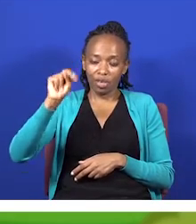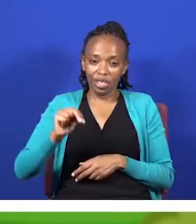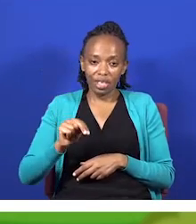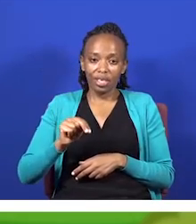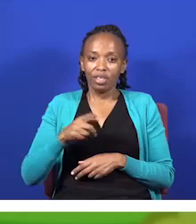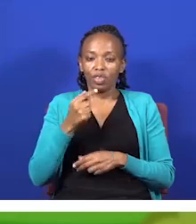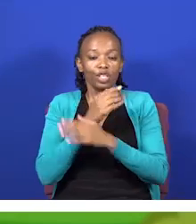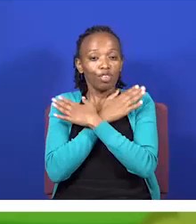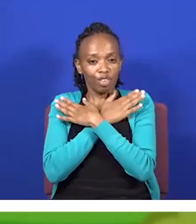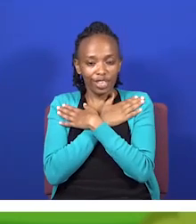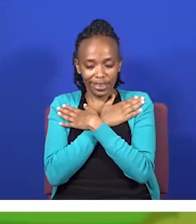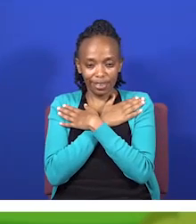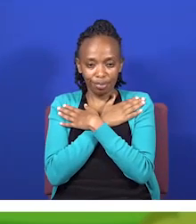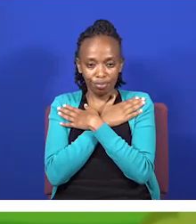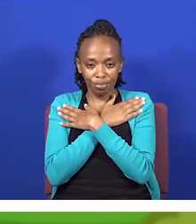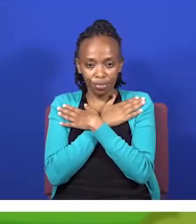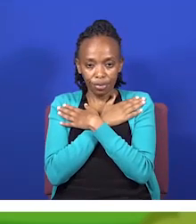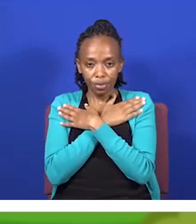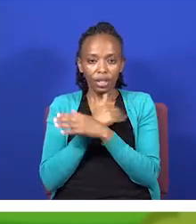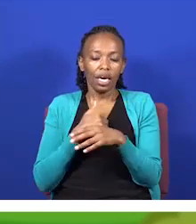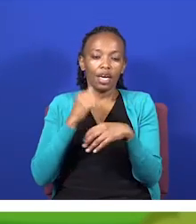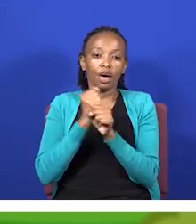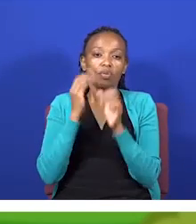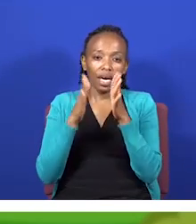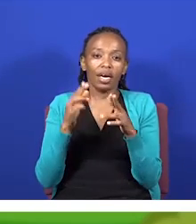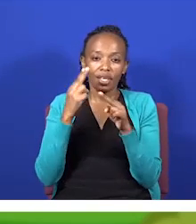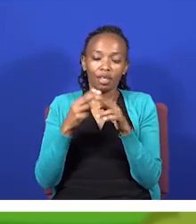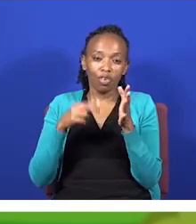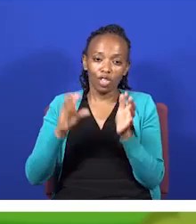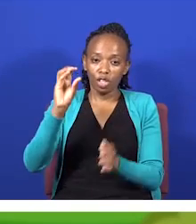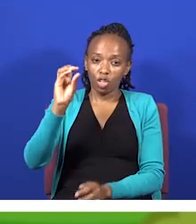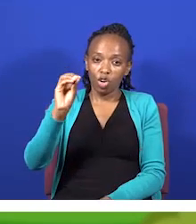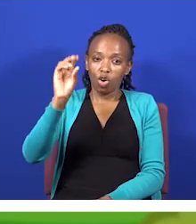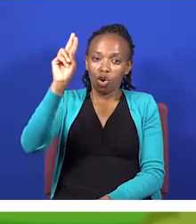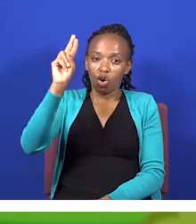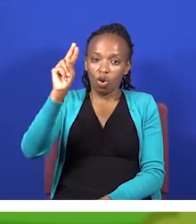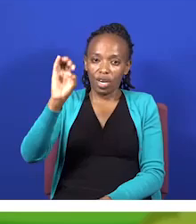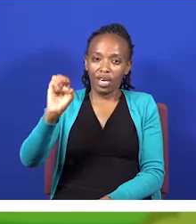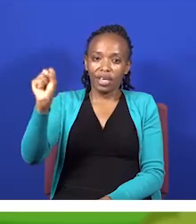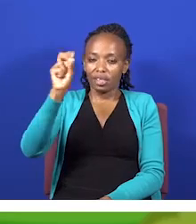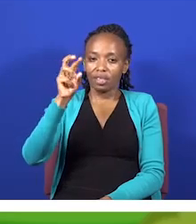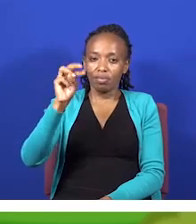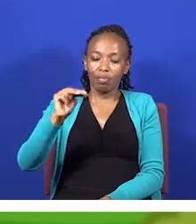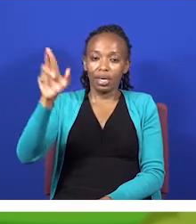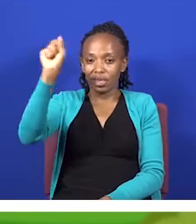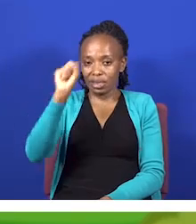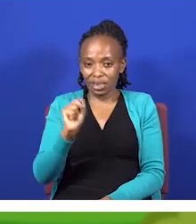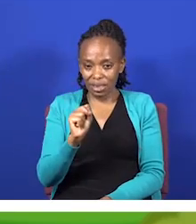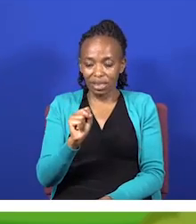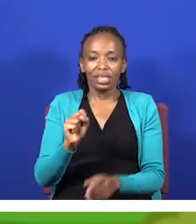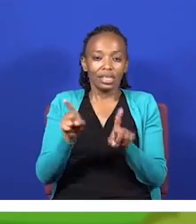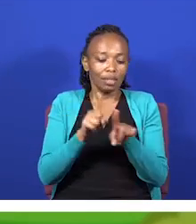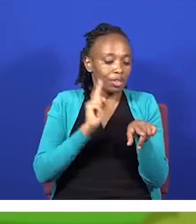friend, he had a worker called Onesimus. And they had a misunderstanding. What happened? Onesimus, as he